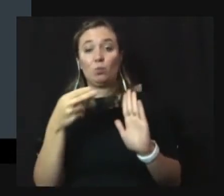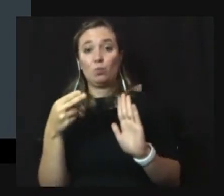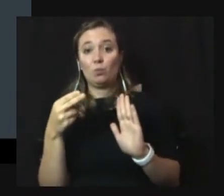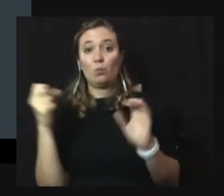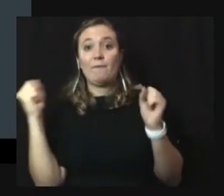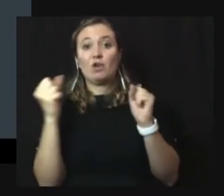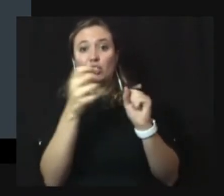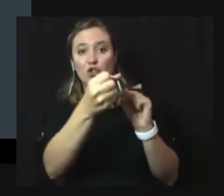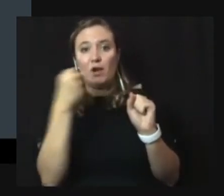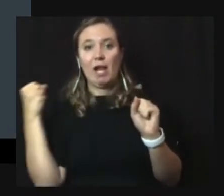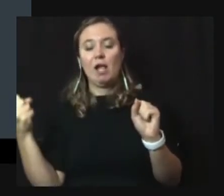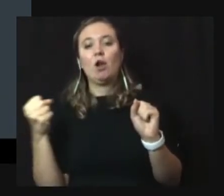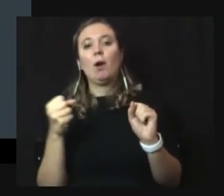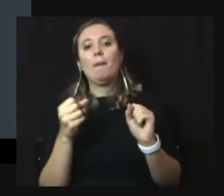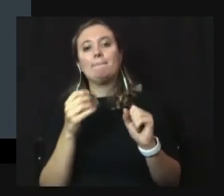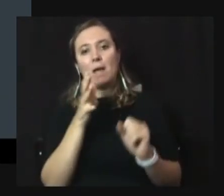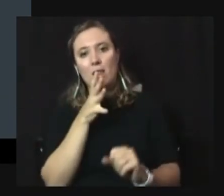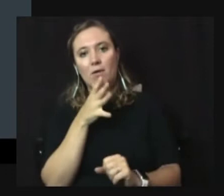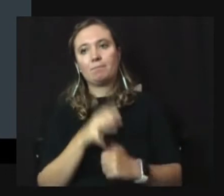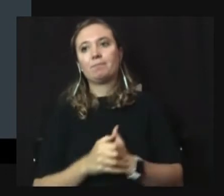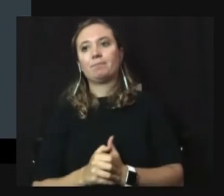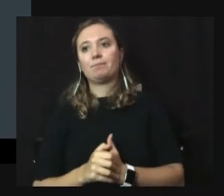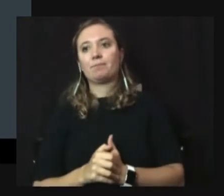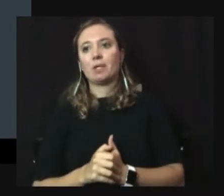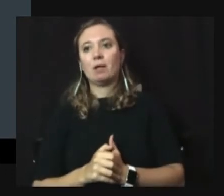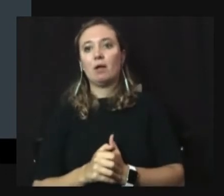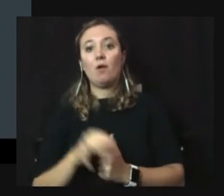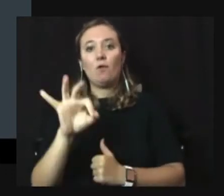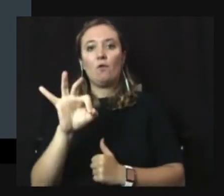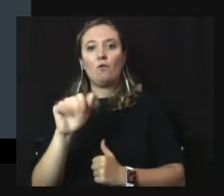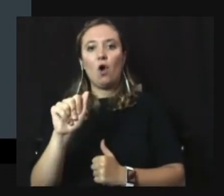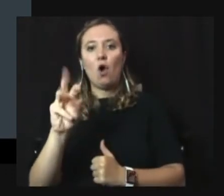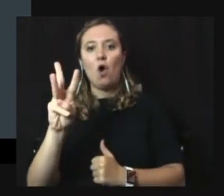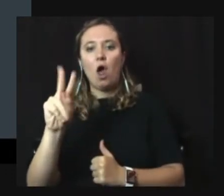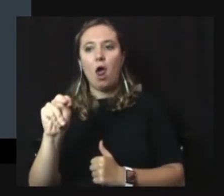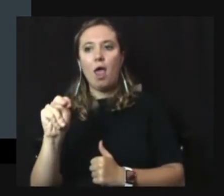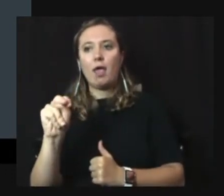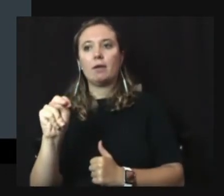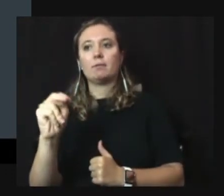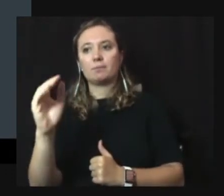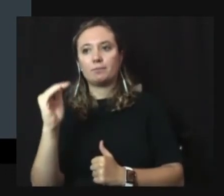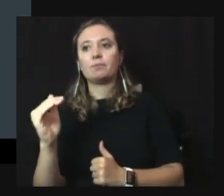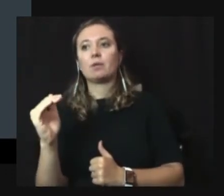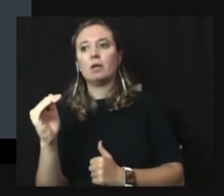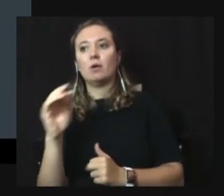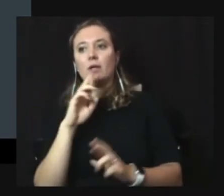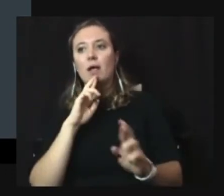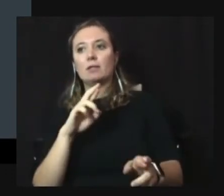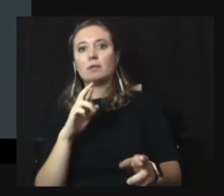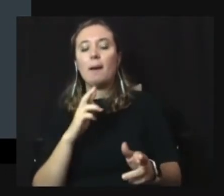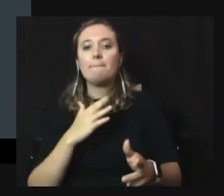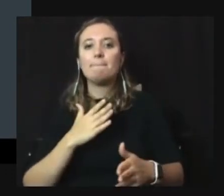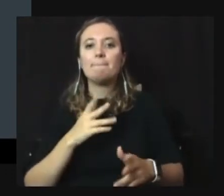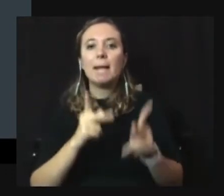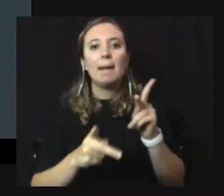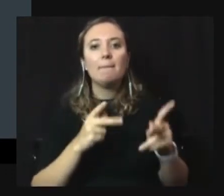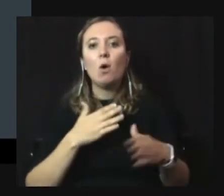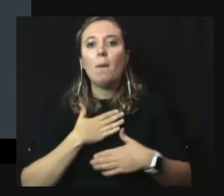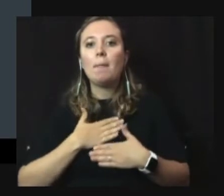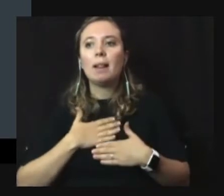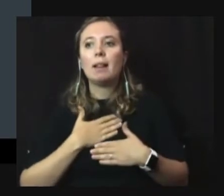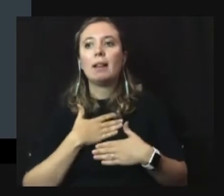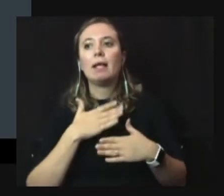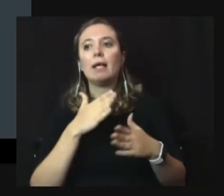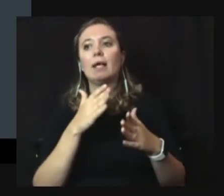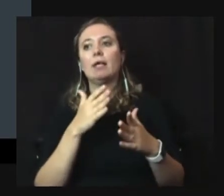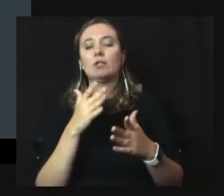A fawn response could look like a parent who is people-pleasing, performative, always saying yes, whether or not